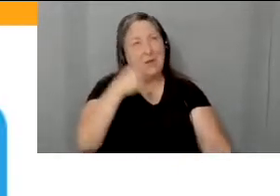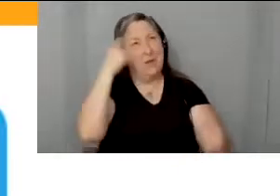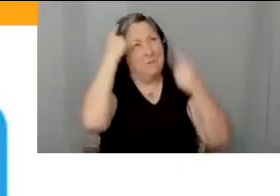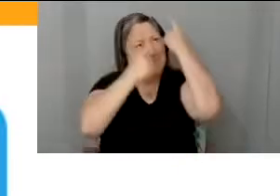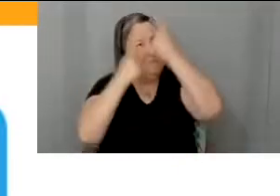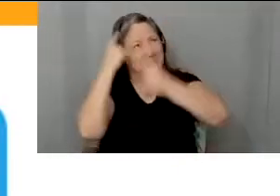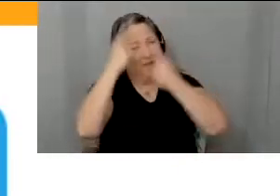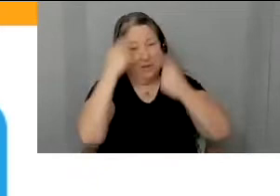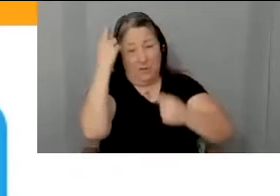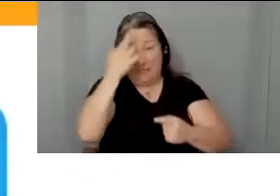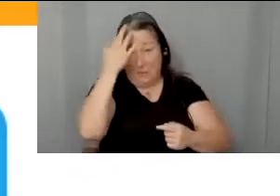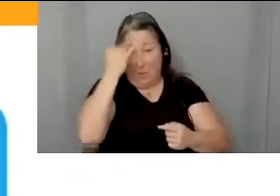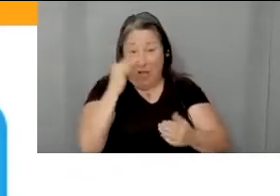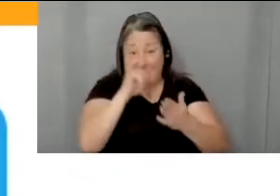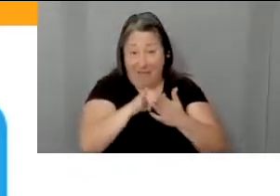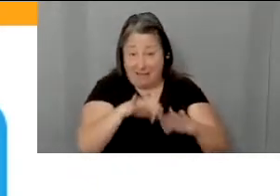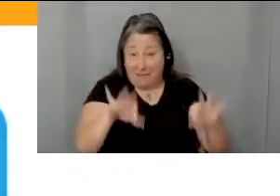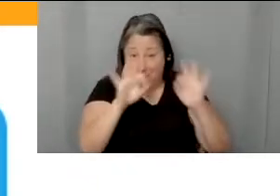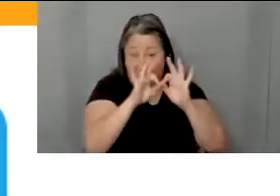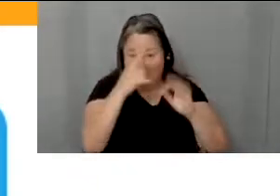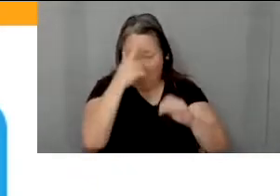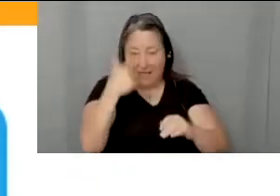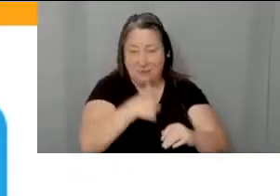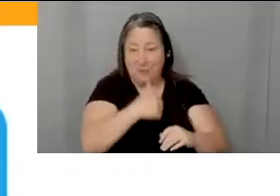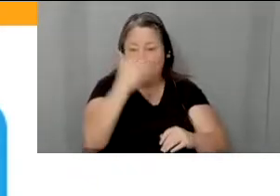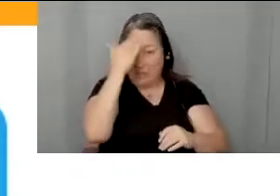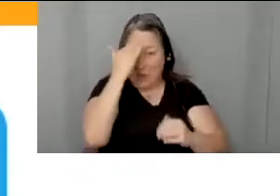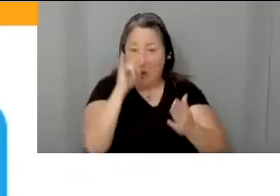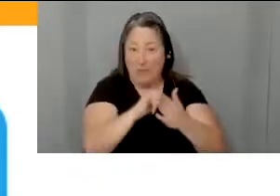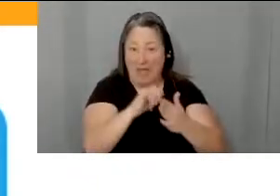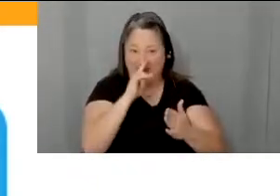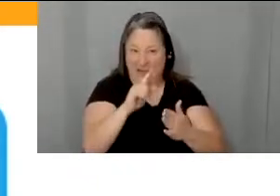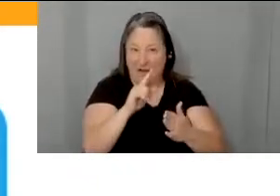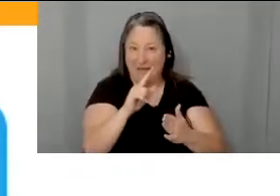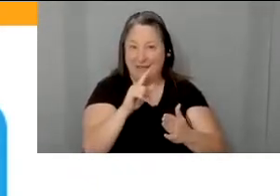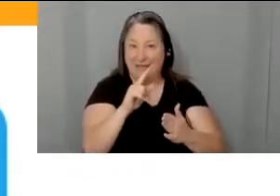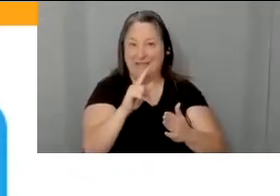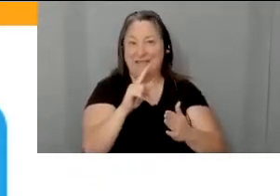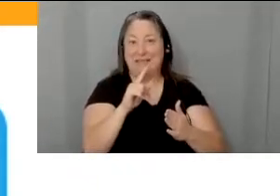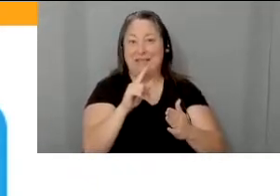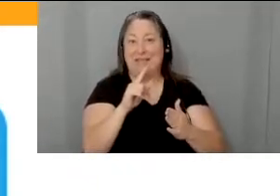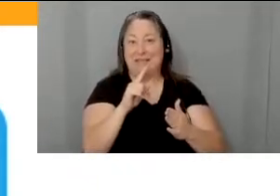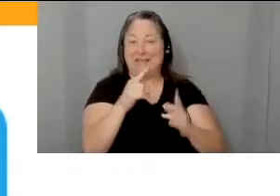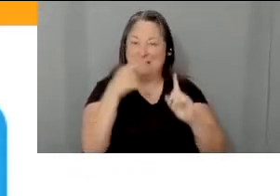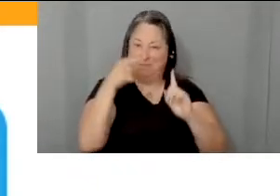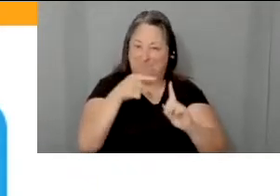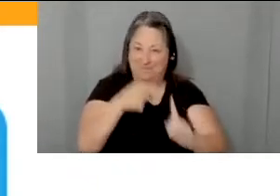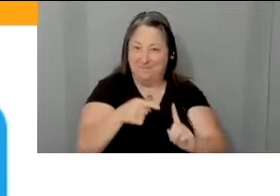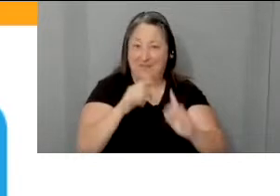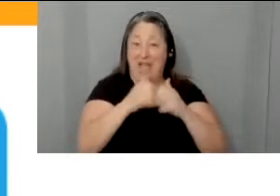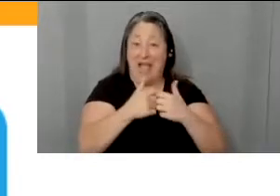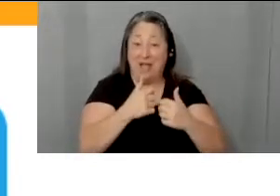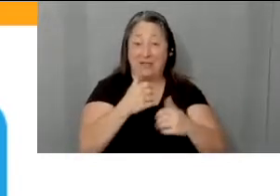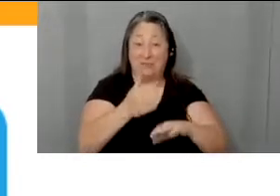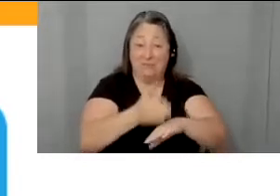reason why that's important is because we know that there's a recipe for how you get better as a professional and as a leader. 70% of